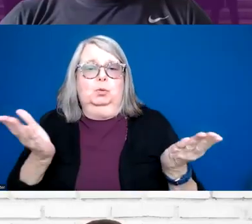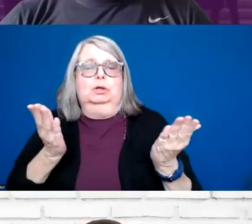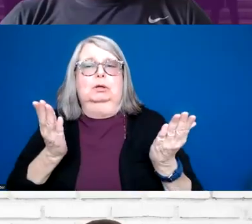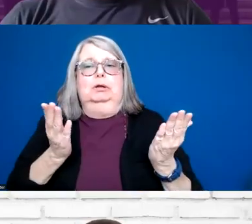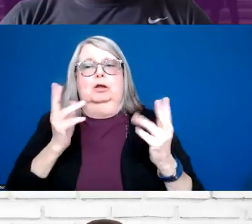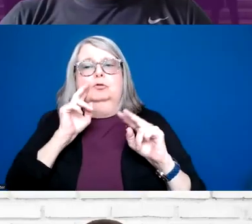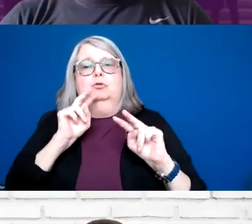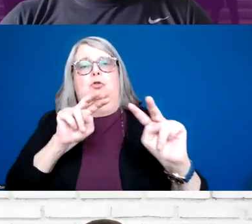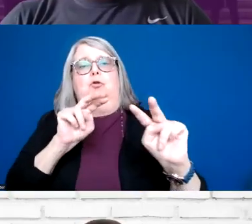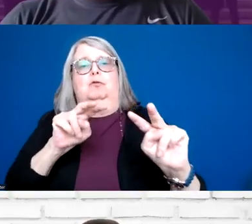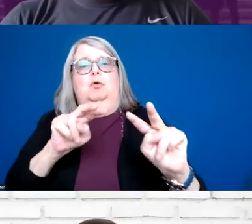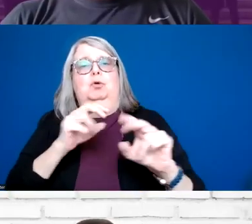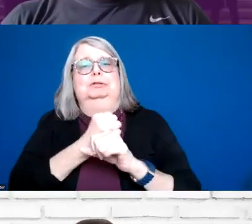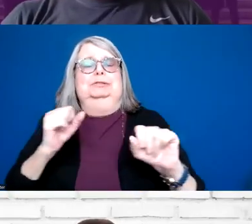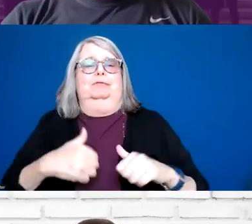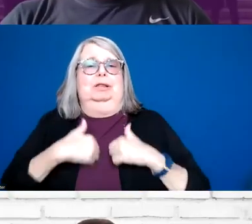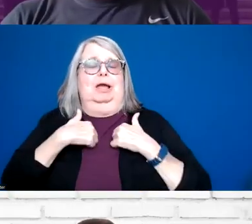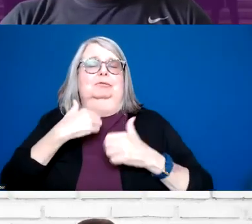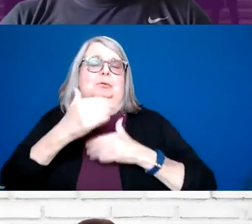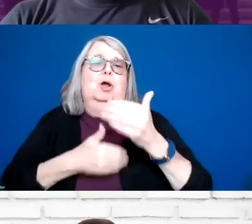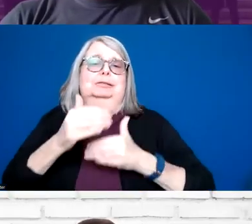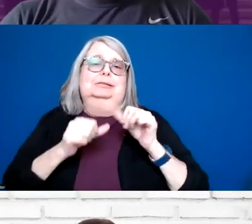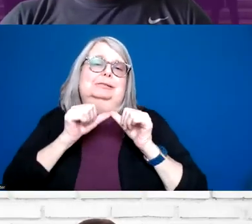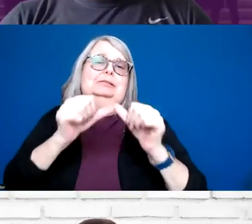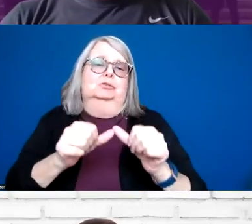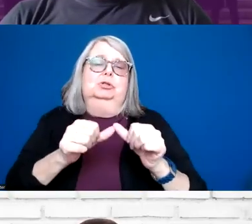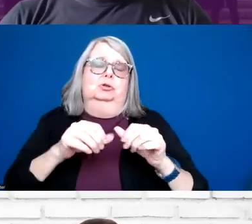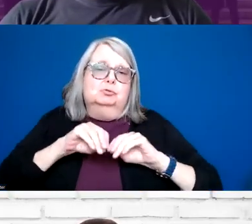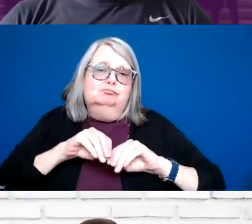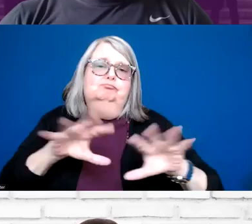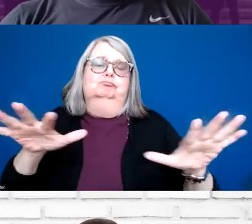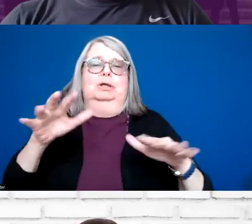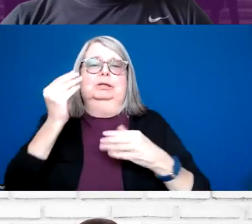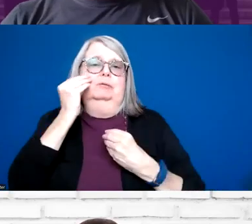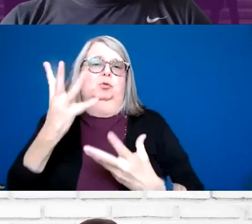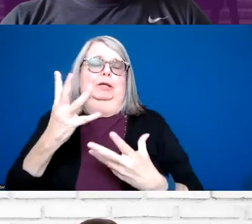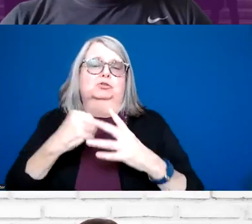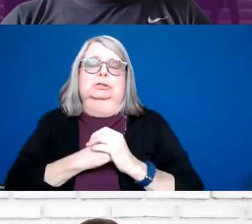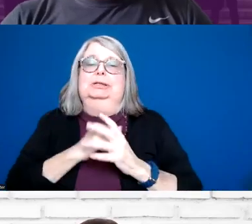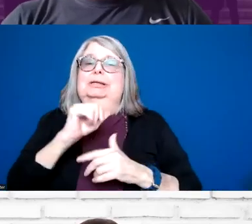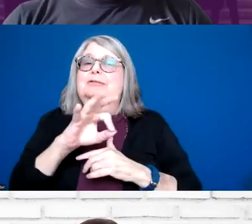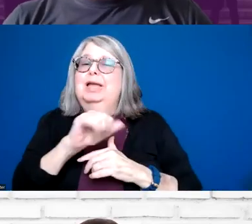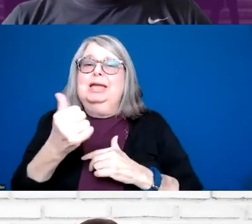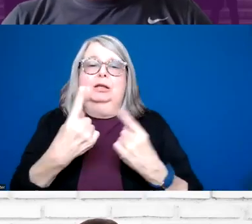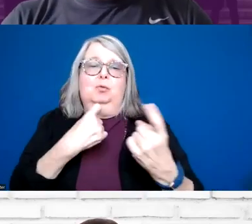just looking forward to saving lives in the process, continuing to get this information out, And if there are any questions, I welcome them in the chat.